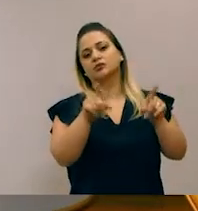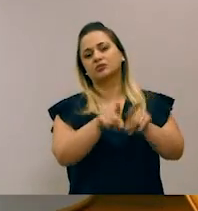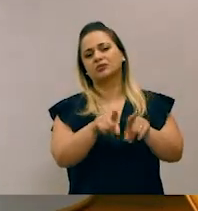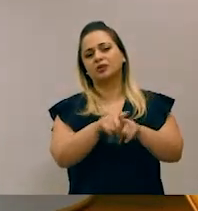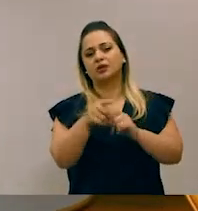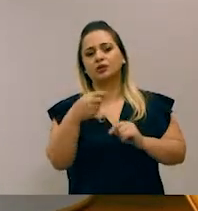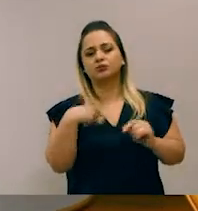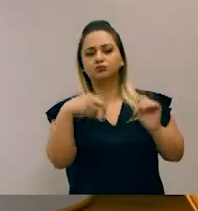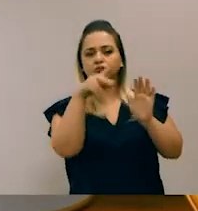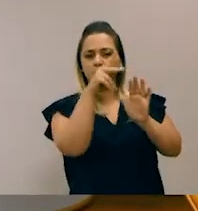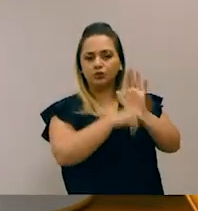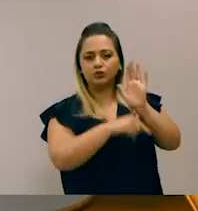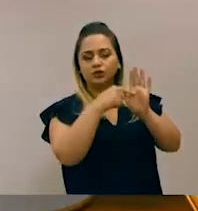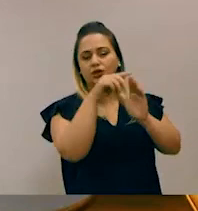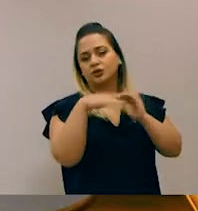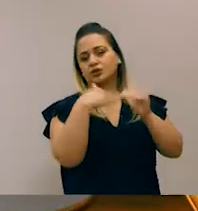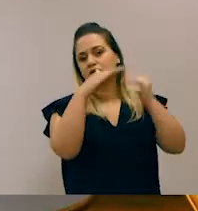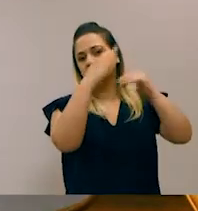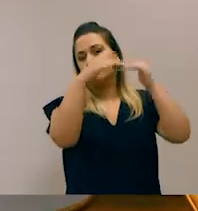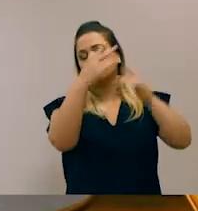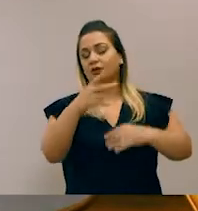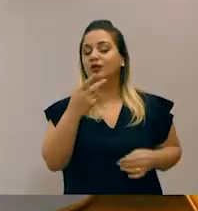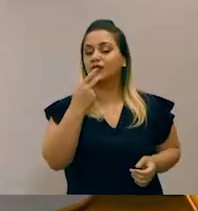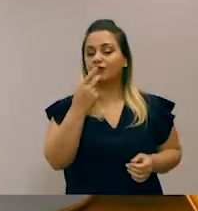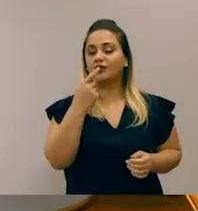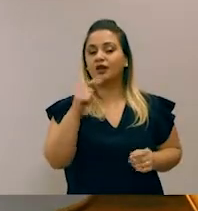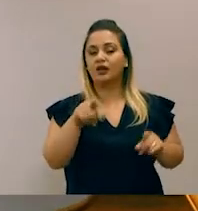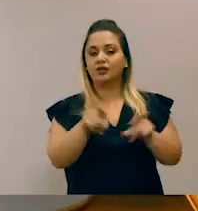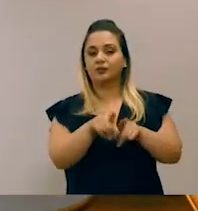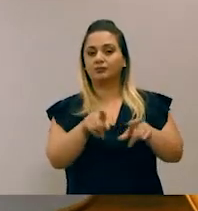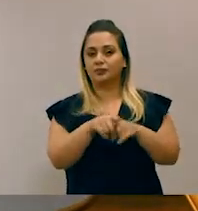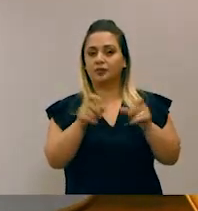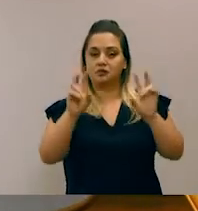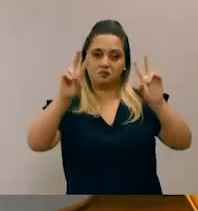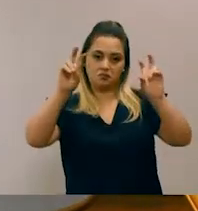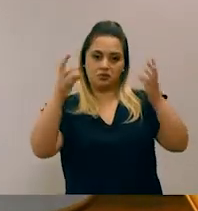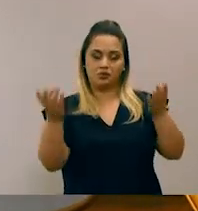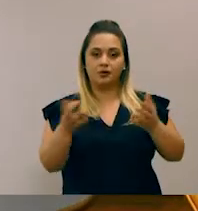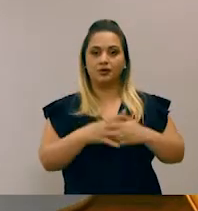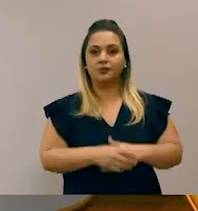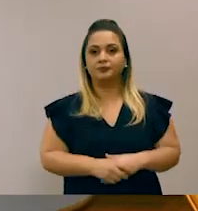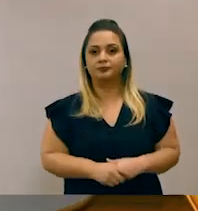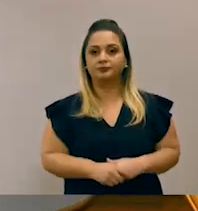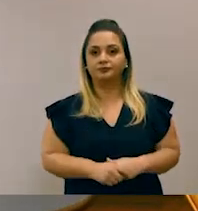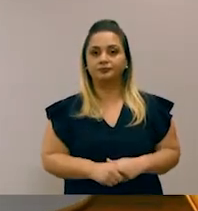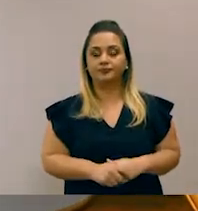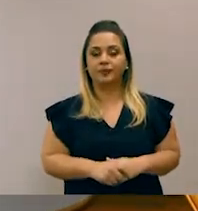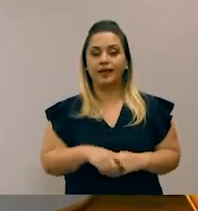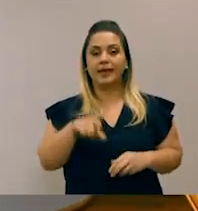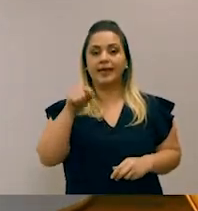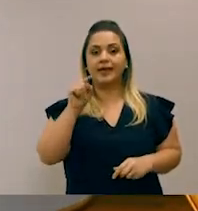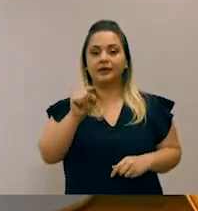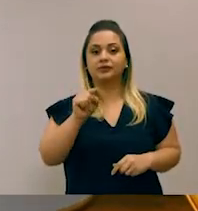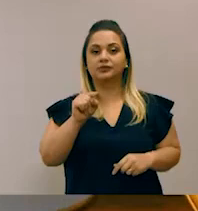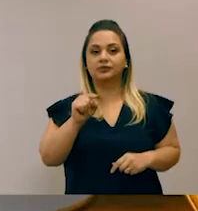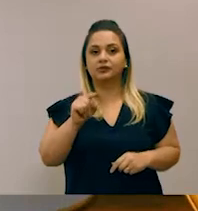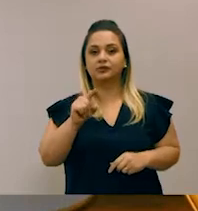project, the process of development, and I will talk about it as well.